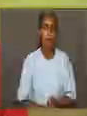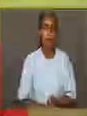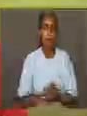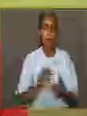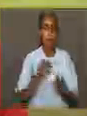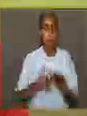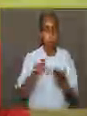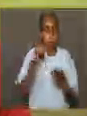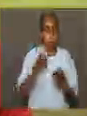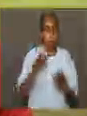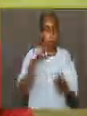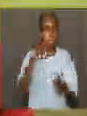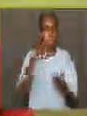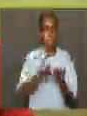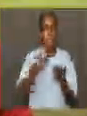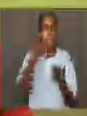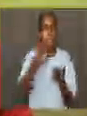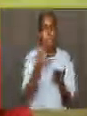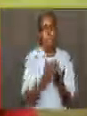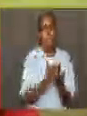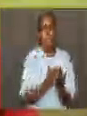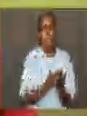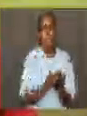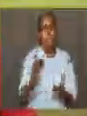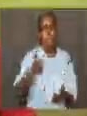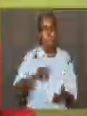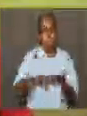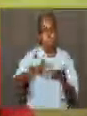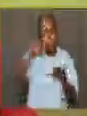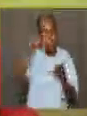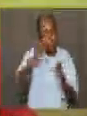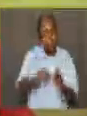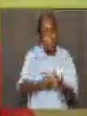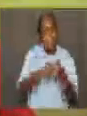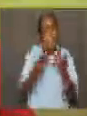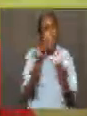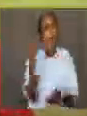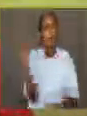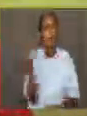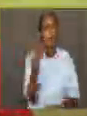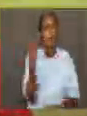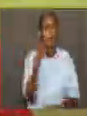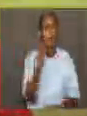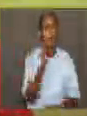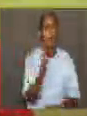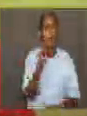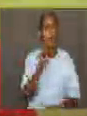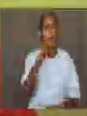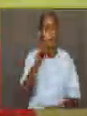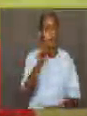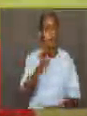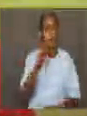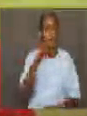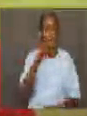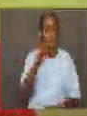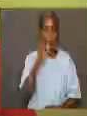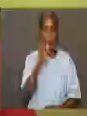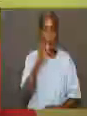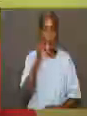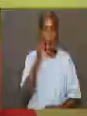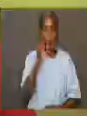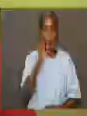Over the next several lessons, you will learn how to use algebra to gain a